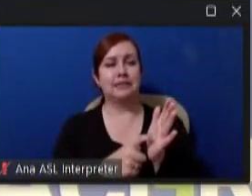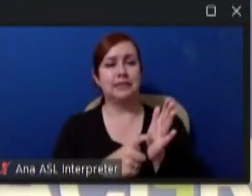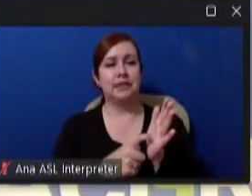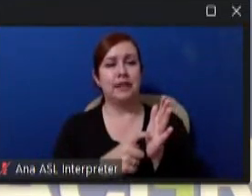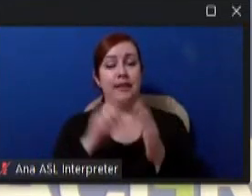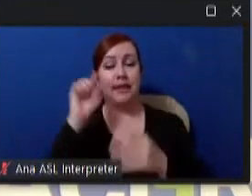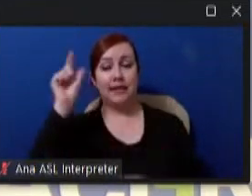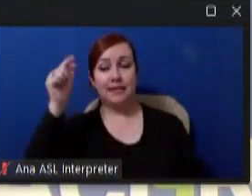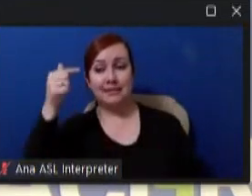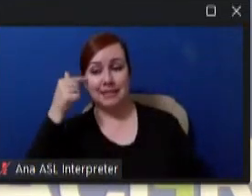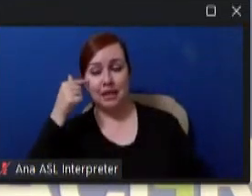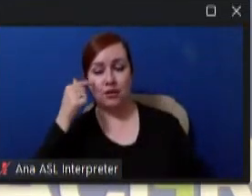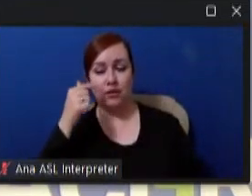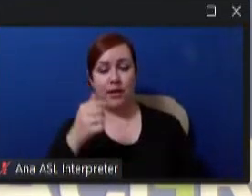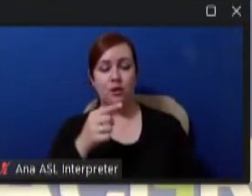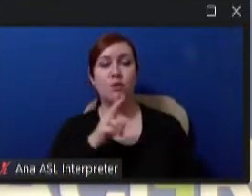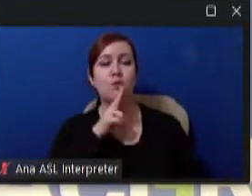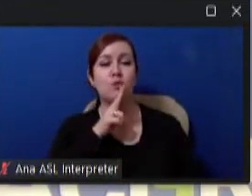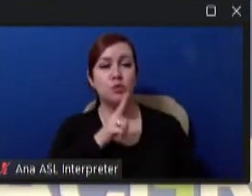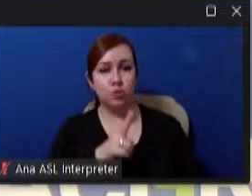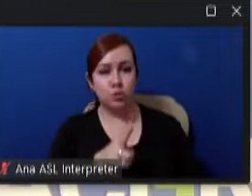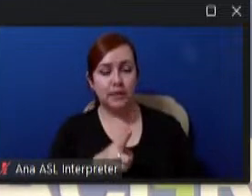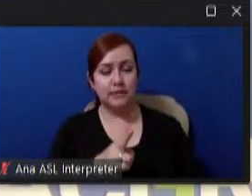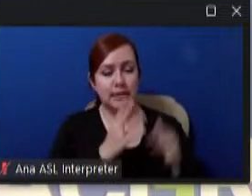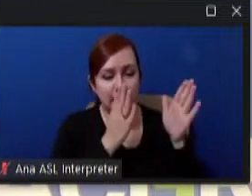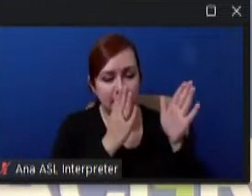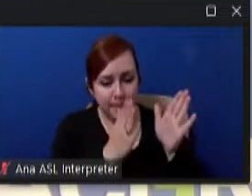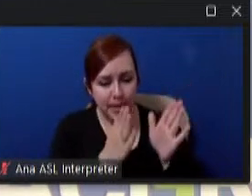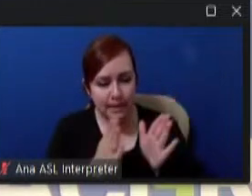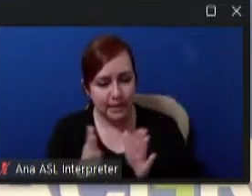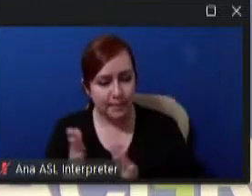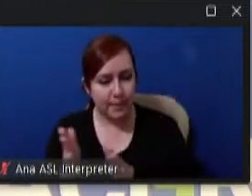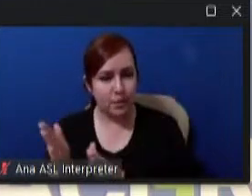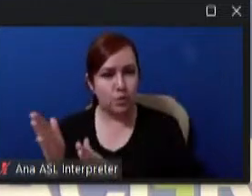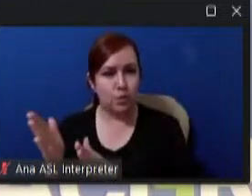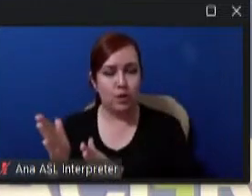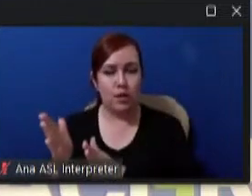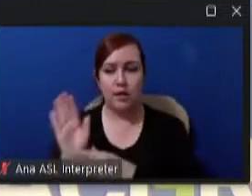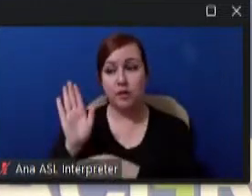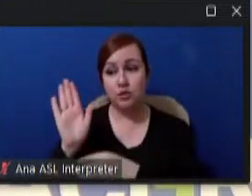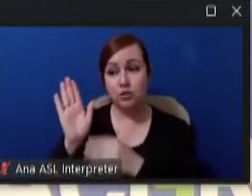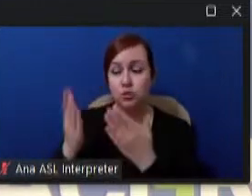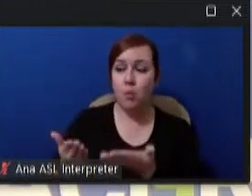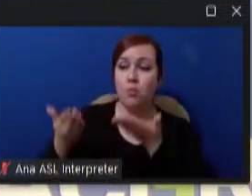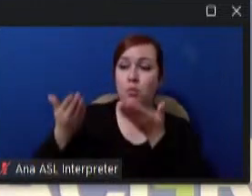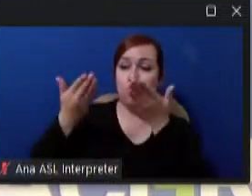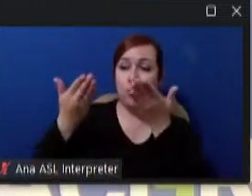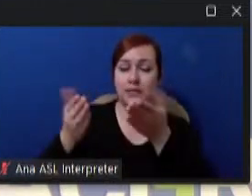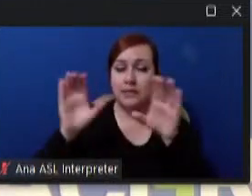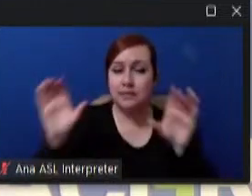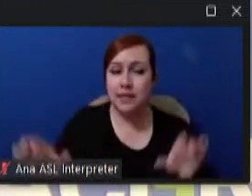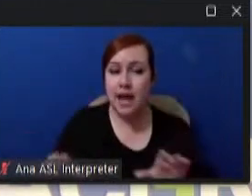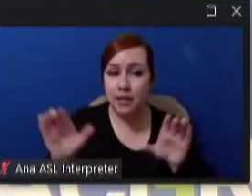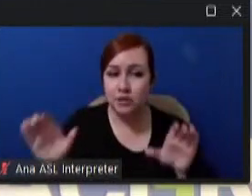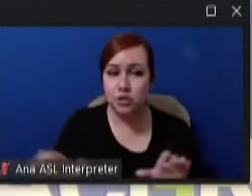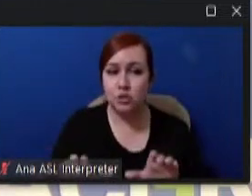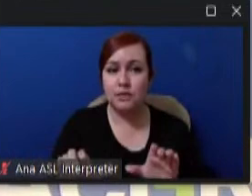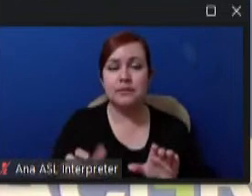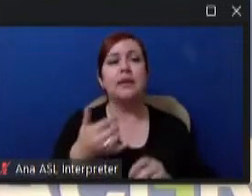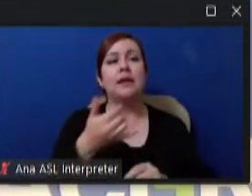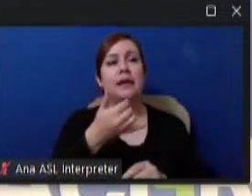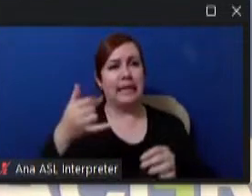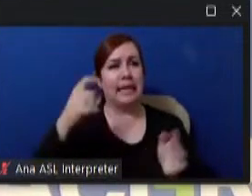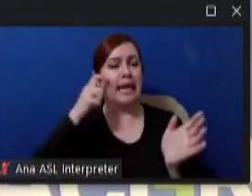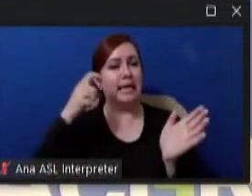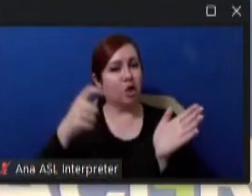what the different positions are within the state of Honduras regarding their proposals of different